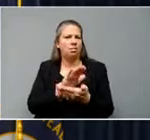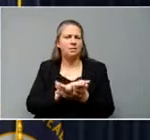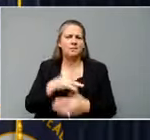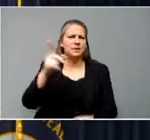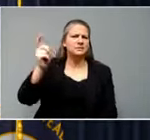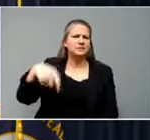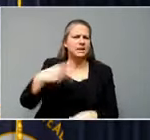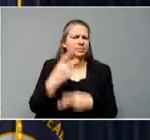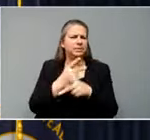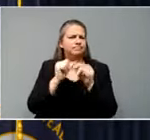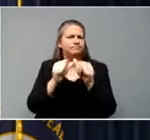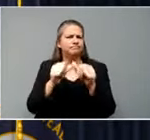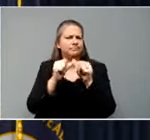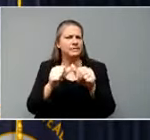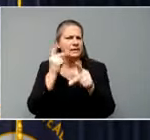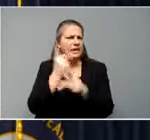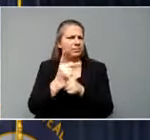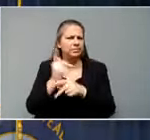going.